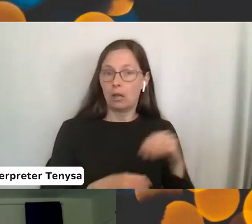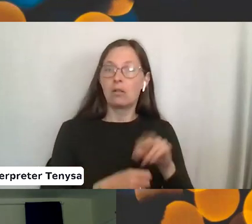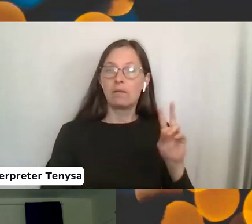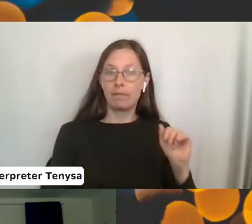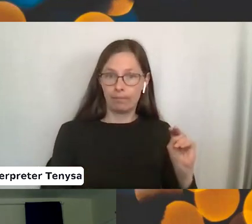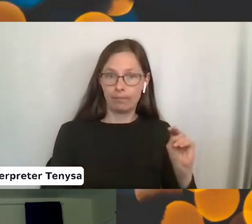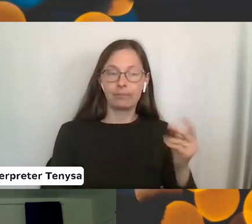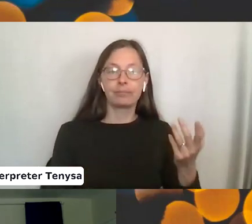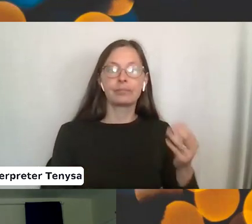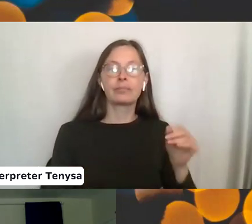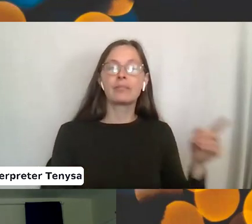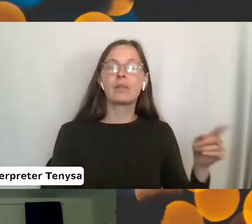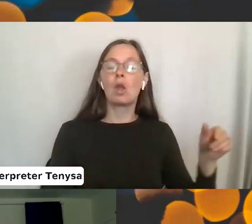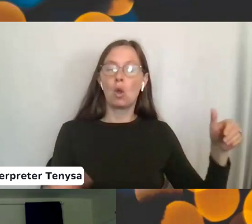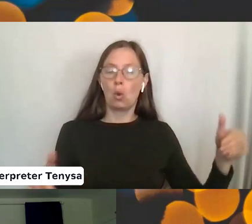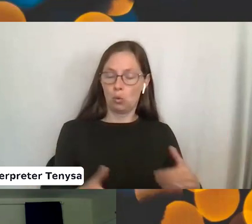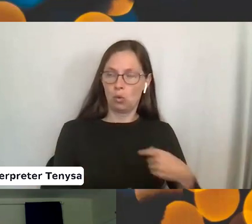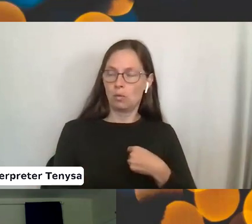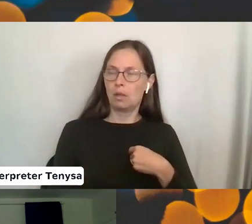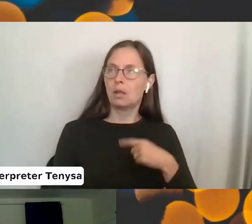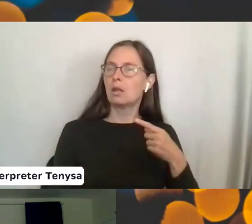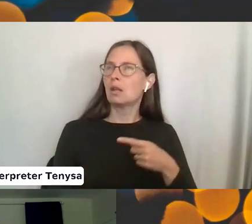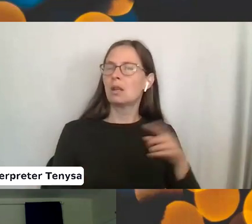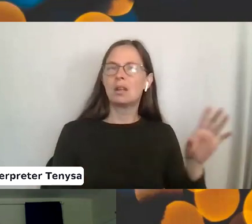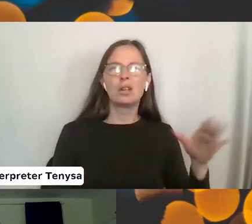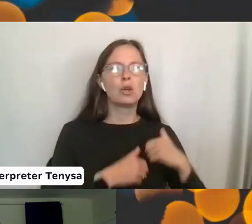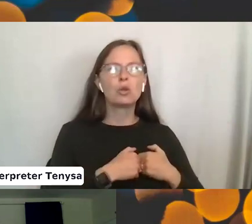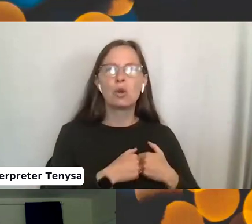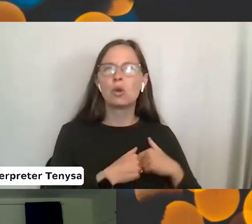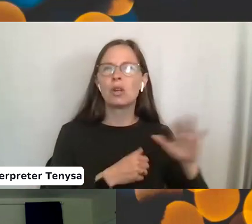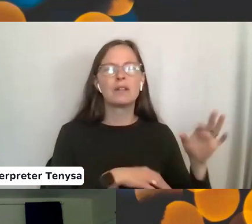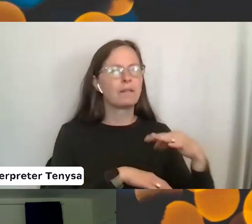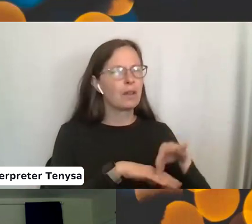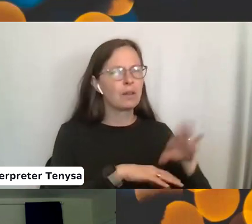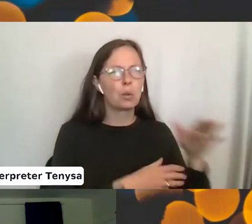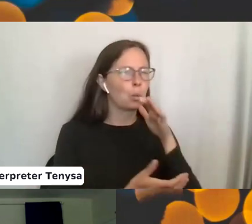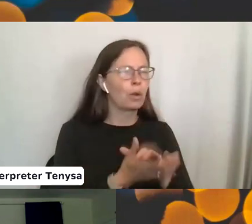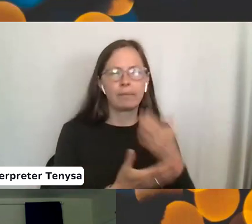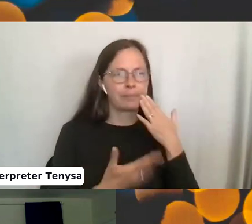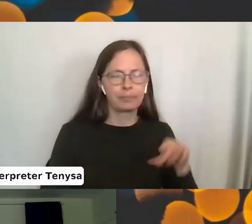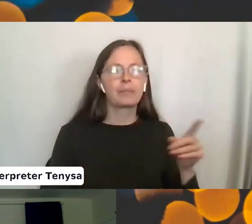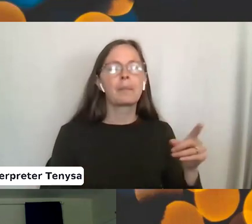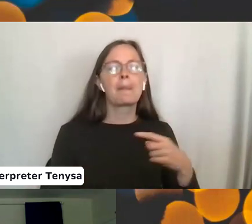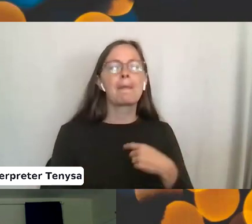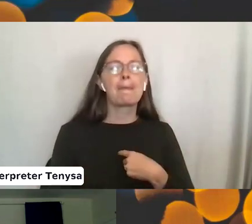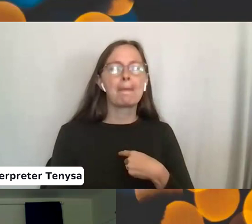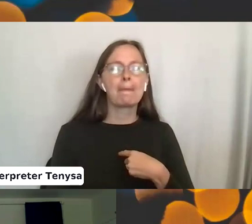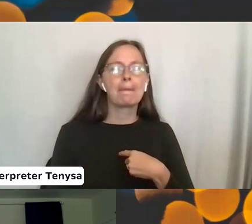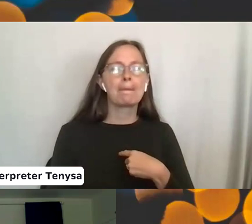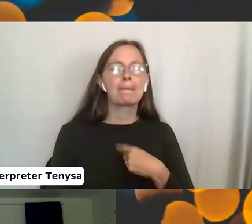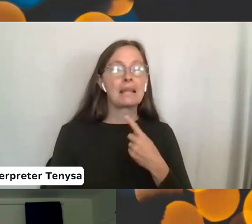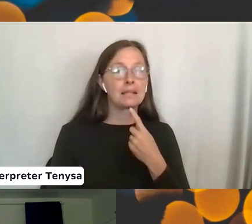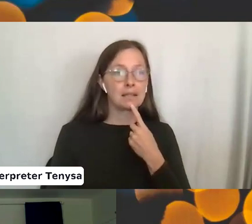Vancouver, and he introduced me to, I don't know if it was his girlfriend or his fiance or his wife. And I